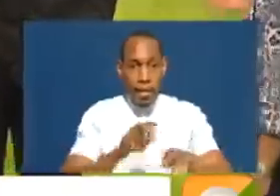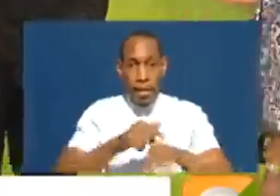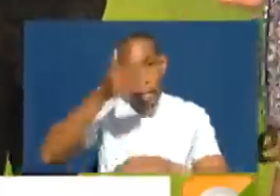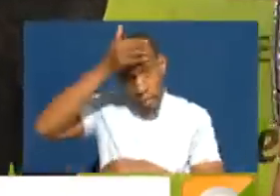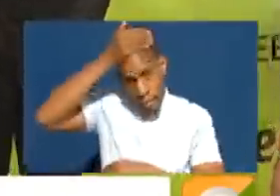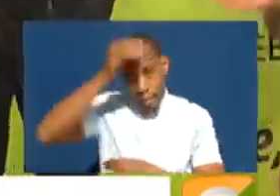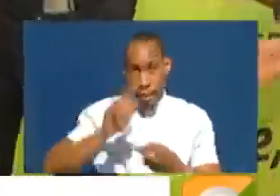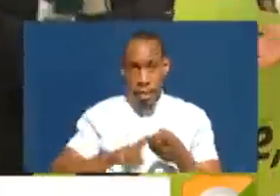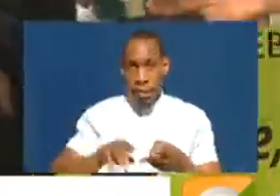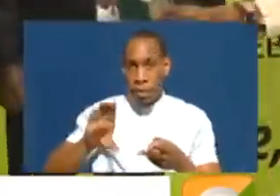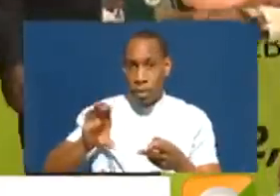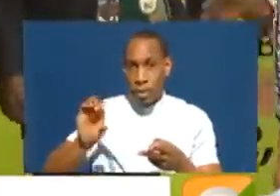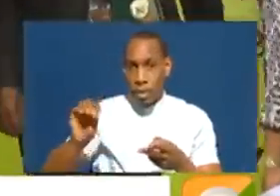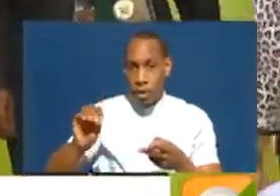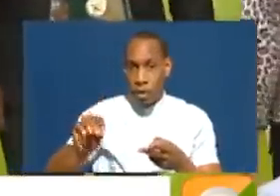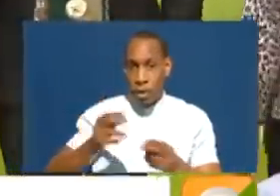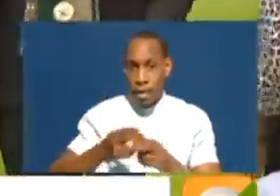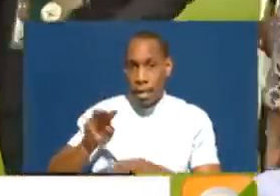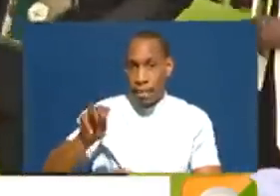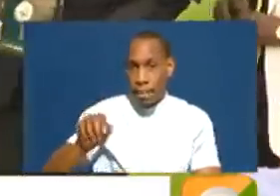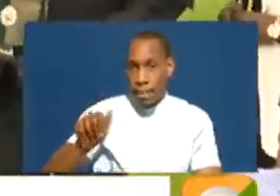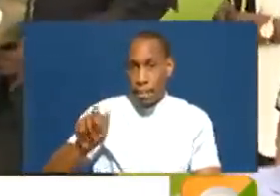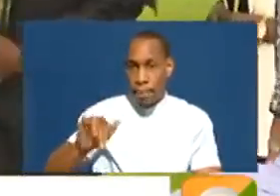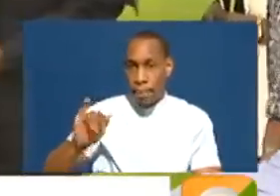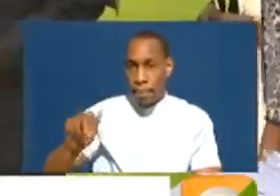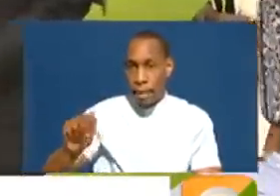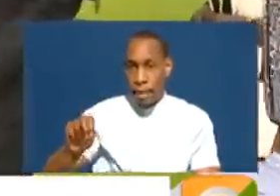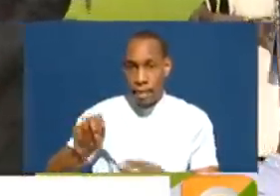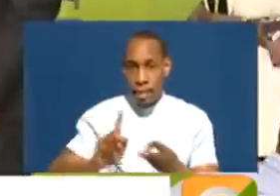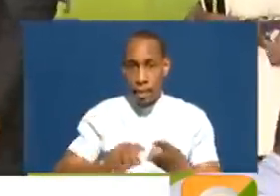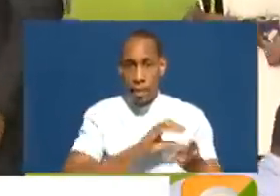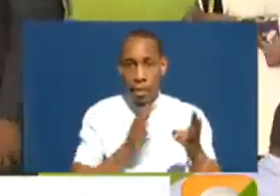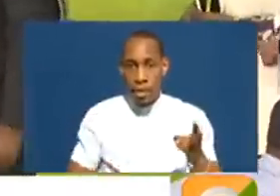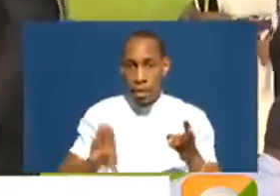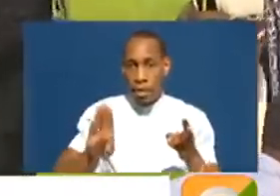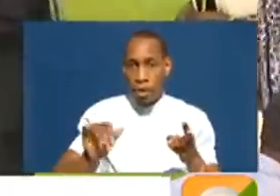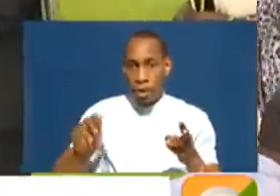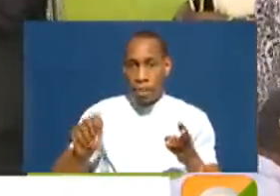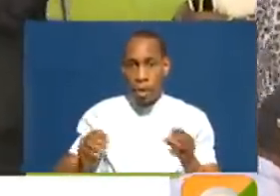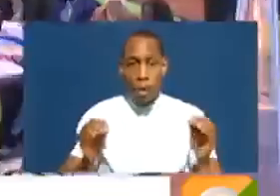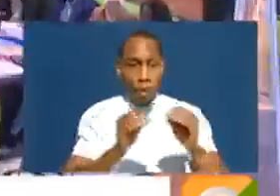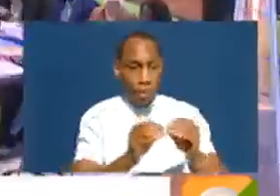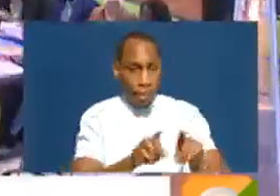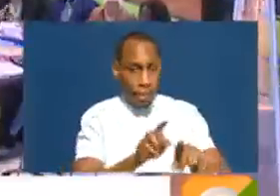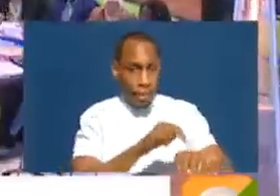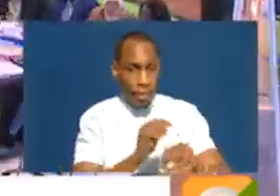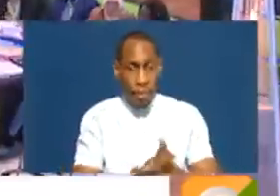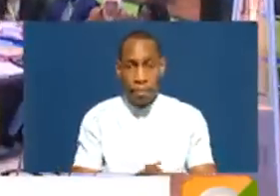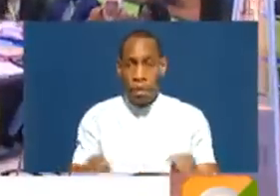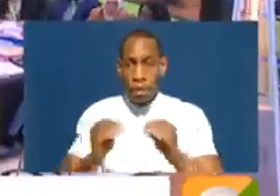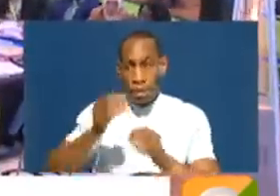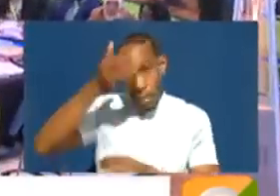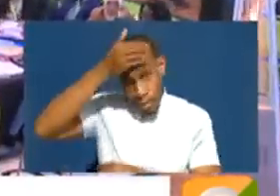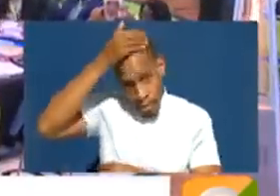Chebukati, the Chief Executive Officer Marjan Hussein Marjan, and Commissioner Boya Molu were meeting at the time. Meeting